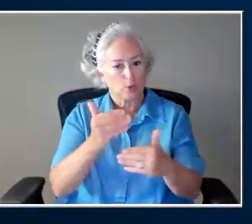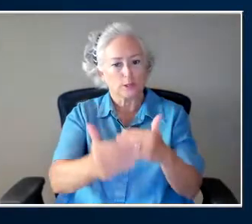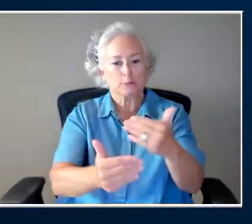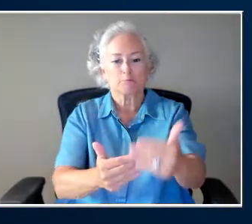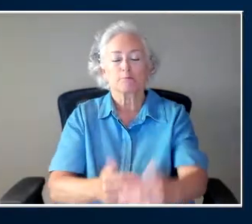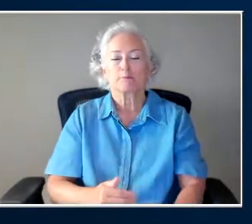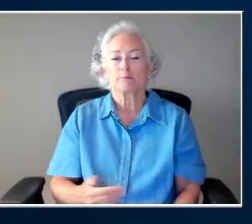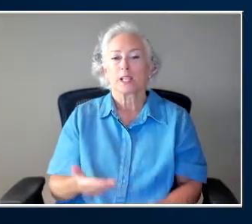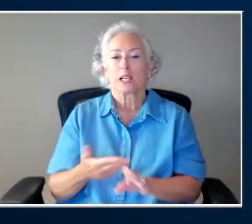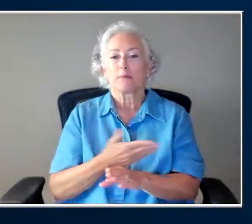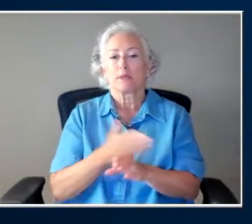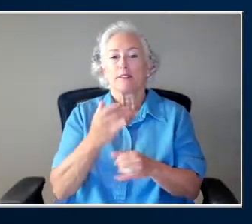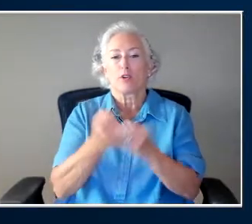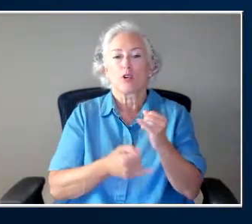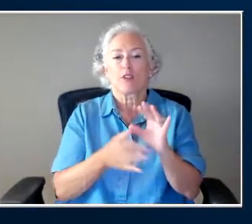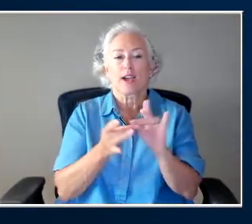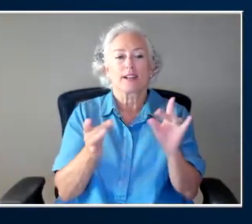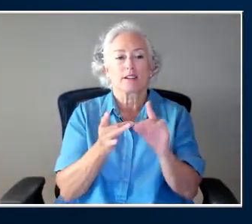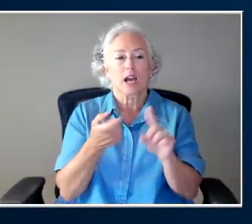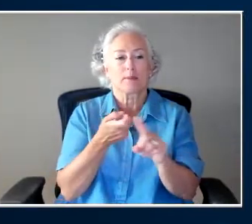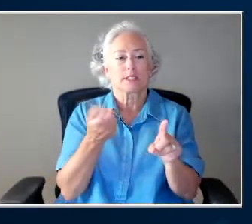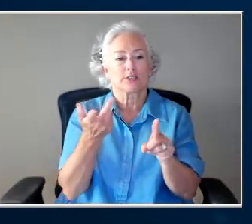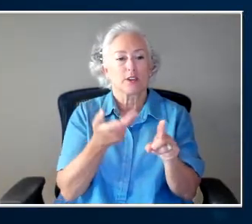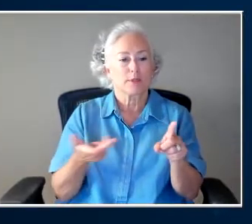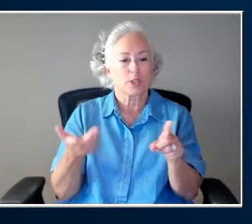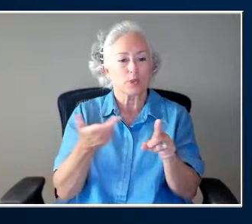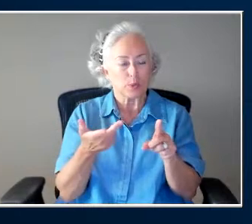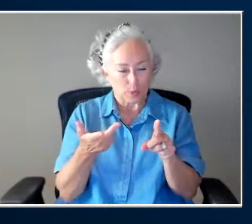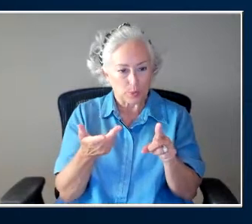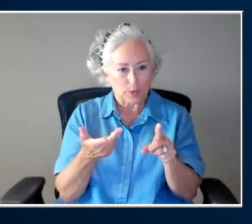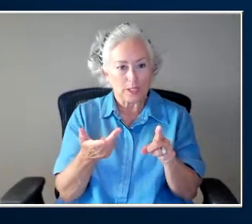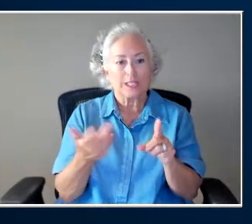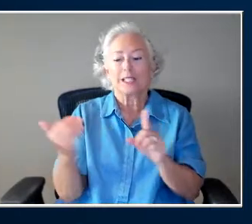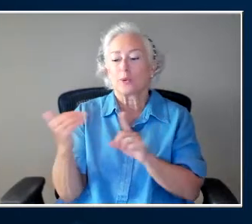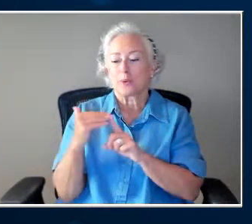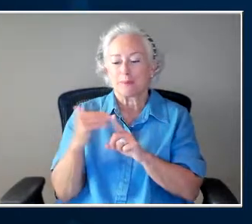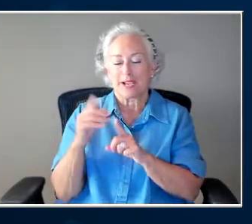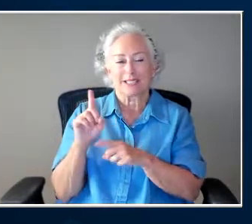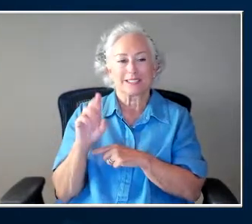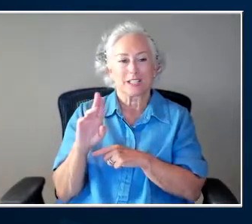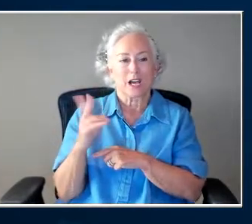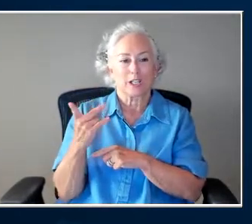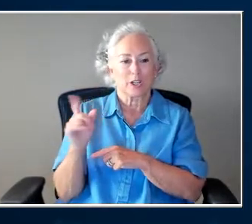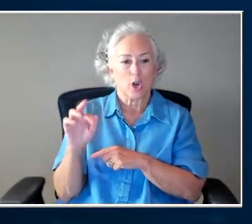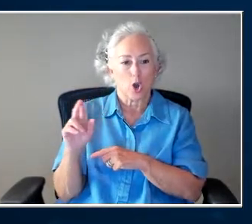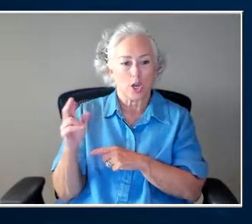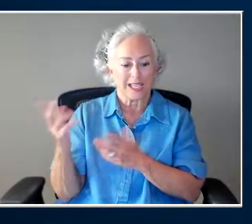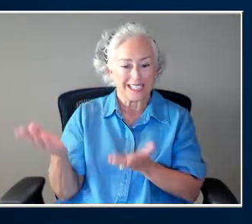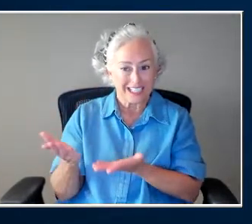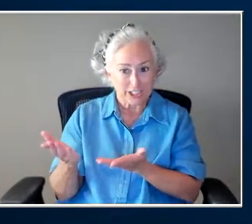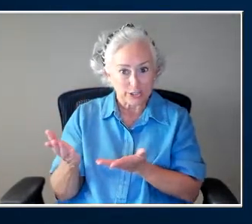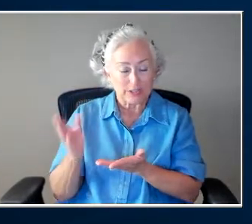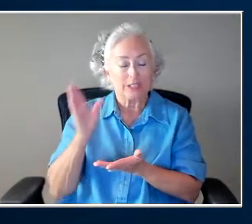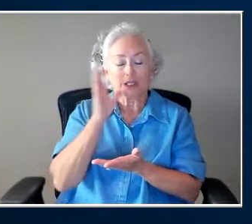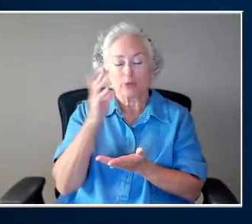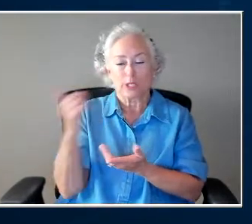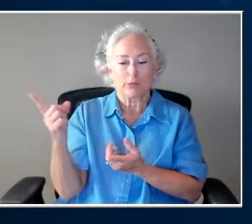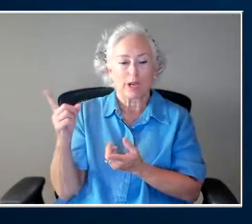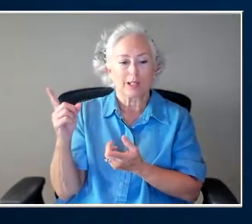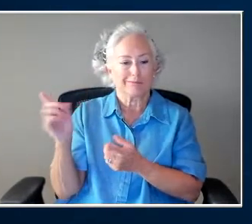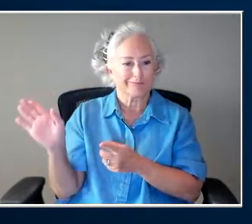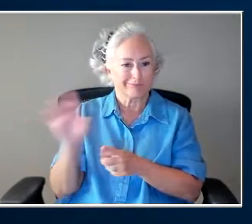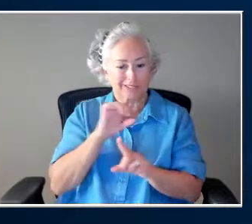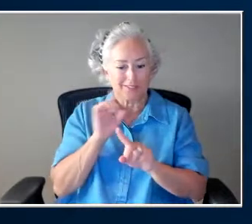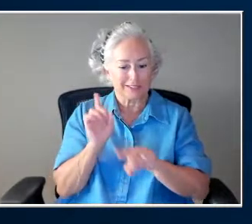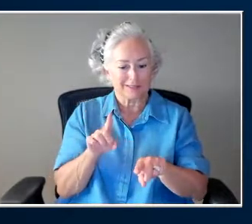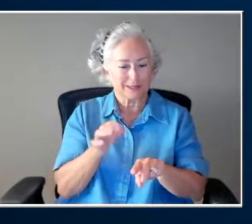takeaways from our guests, I want to remind everyone Dr. Hawkinson is here. We're going to get to your questions for him in a moment. We need to get Cohen to school on